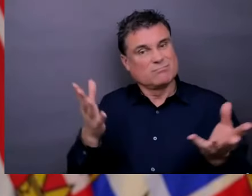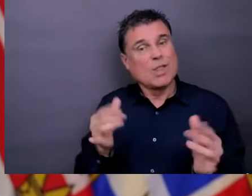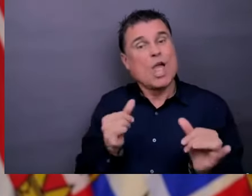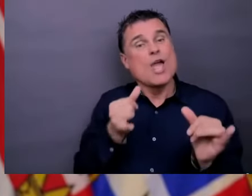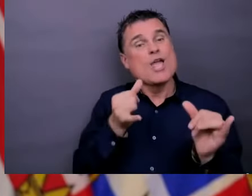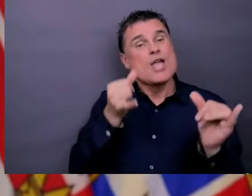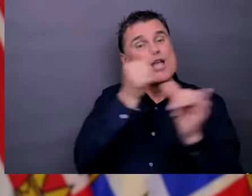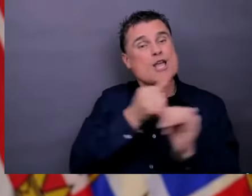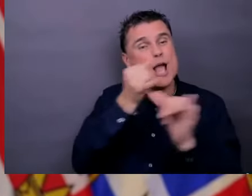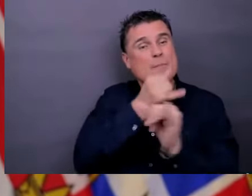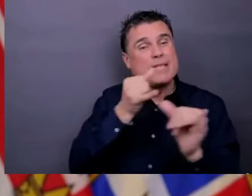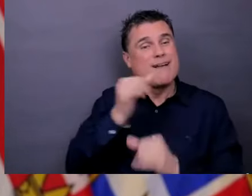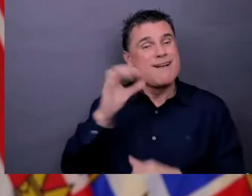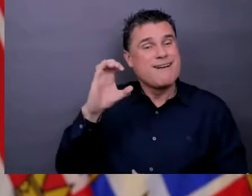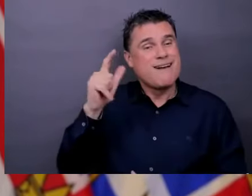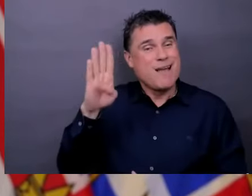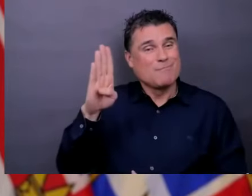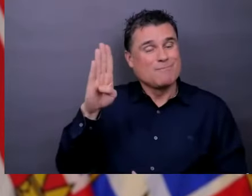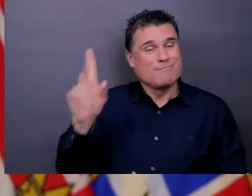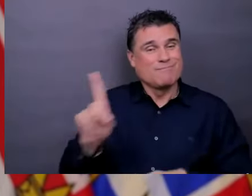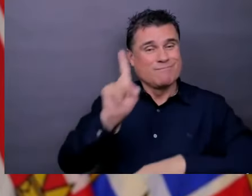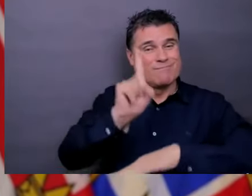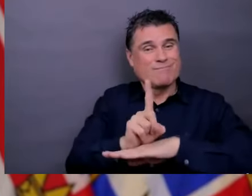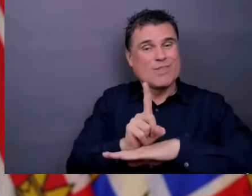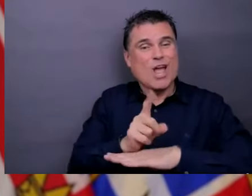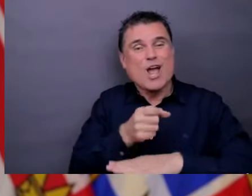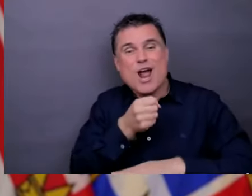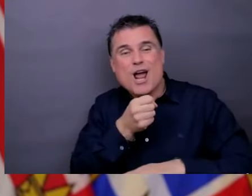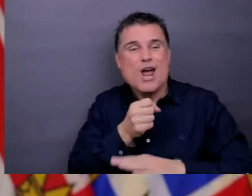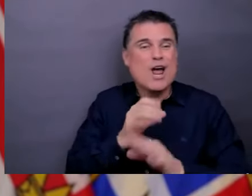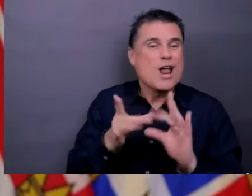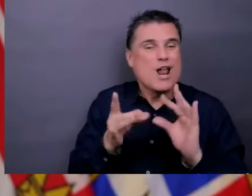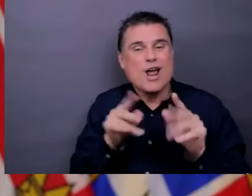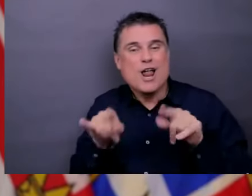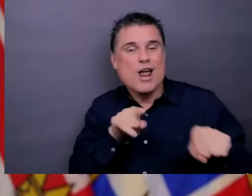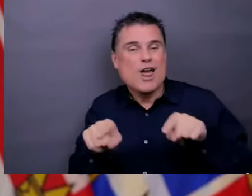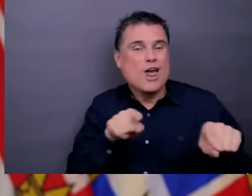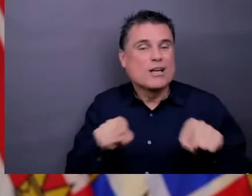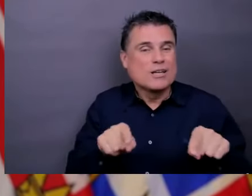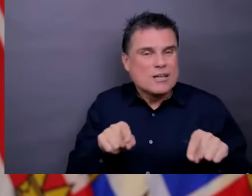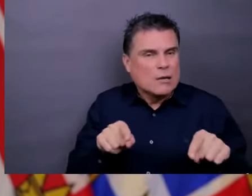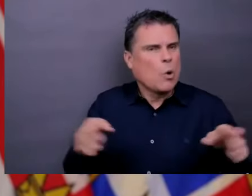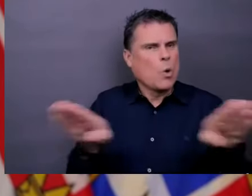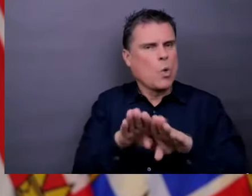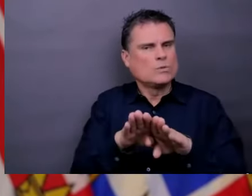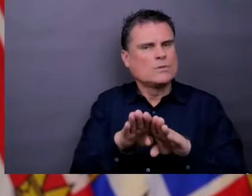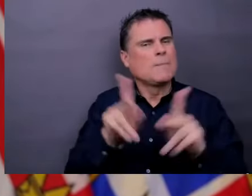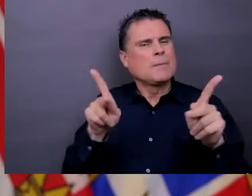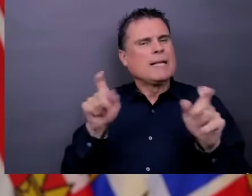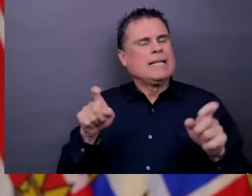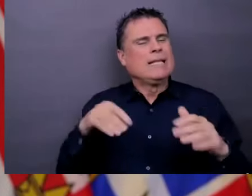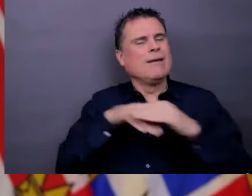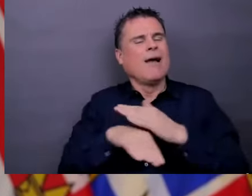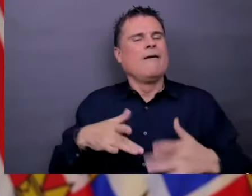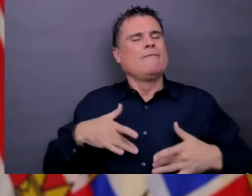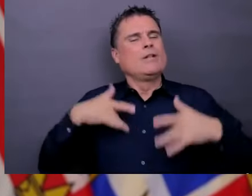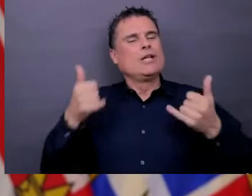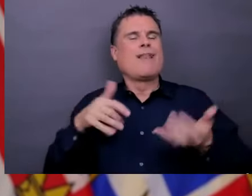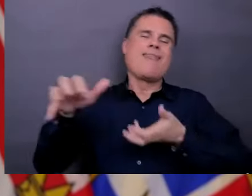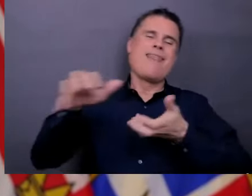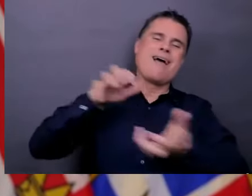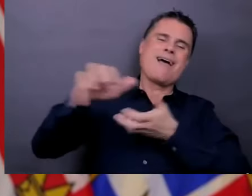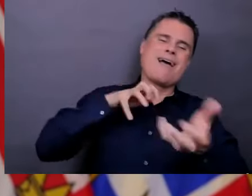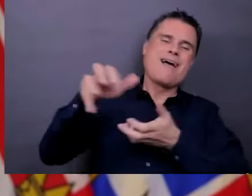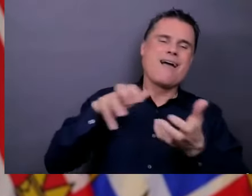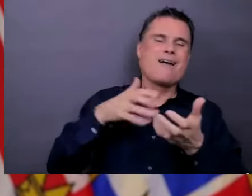theaters updated their COVID safety plans, how soon do you think you could consider letting them reopen? You know,